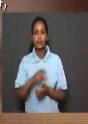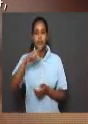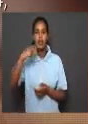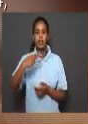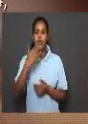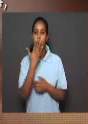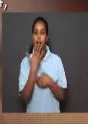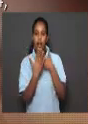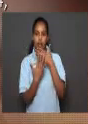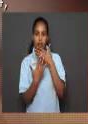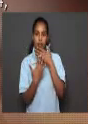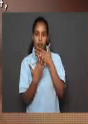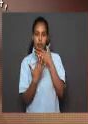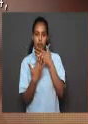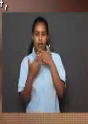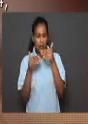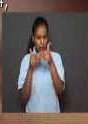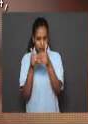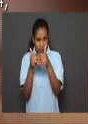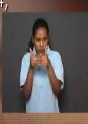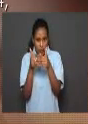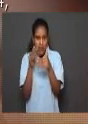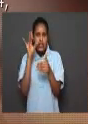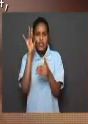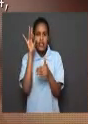of blood is approximately